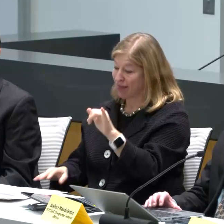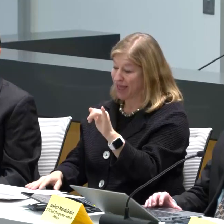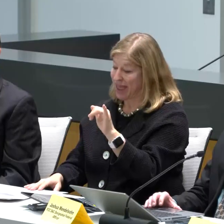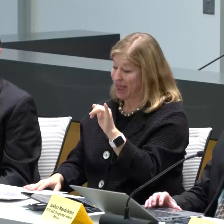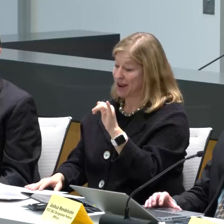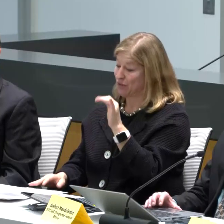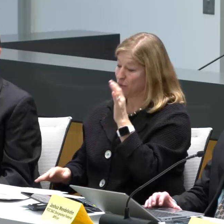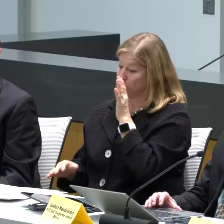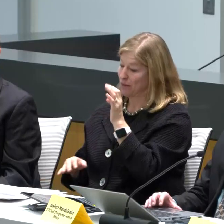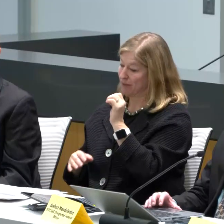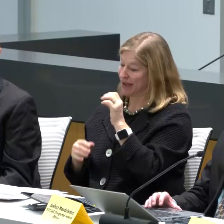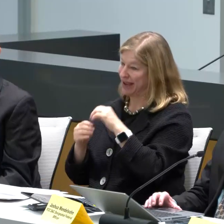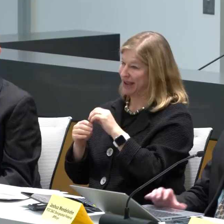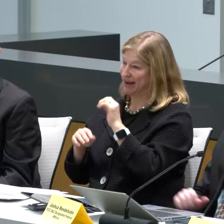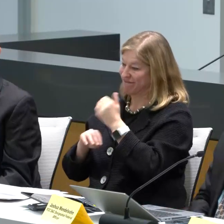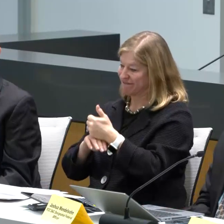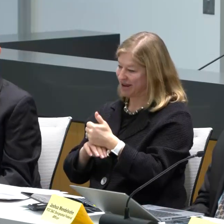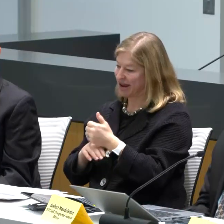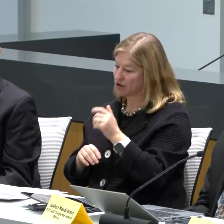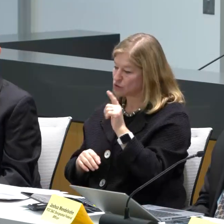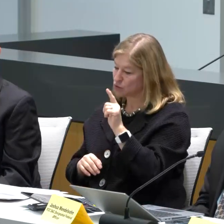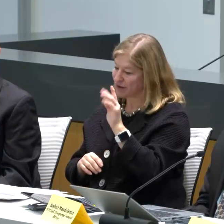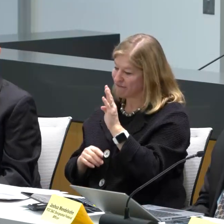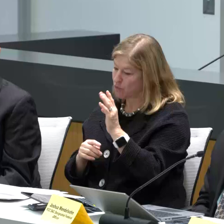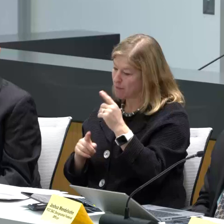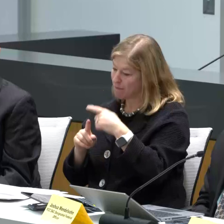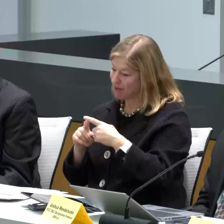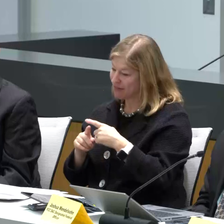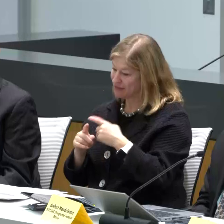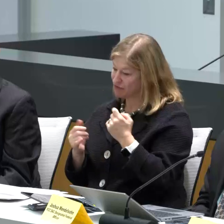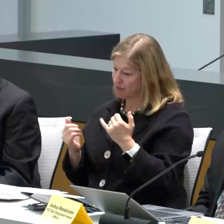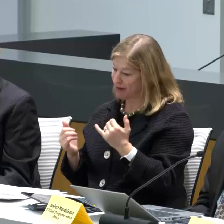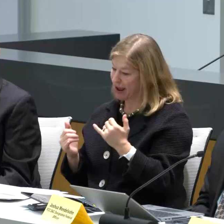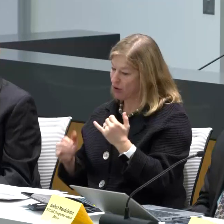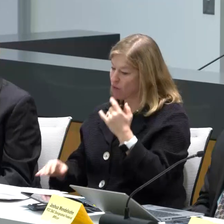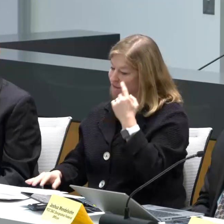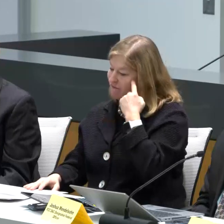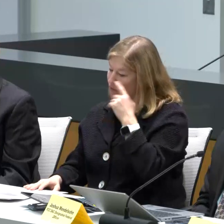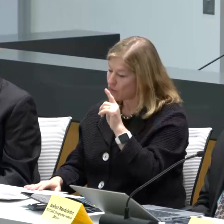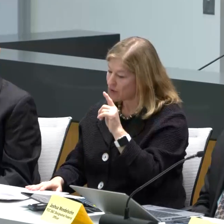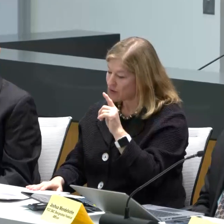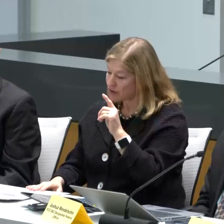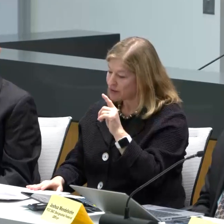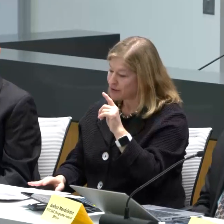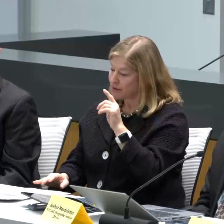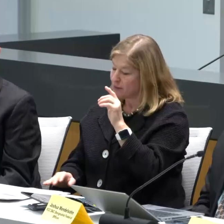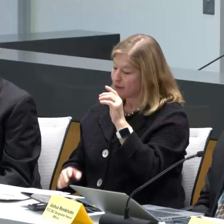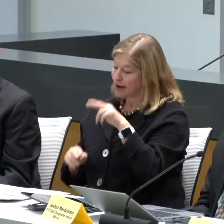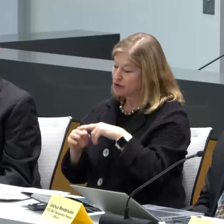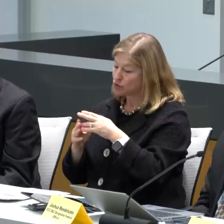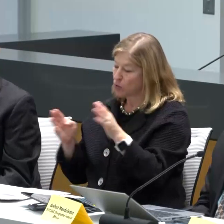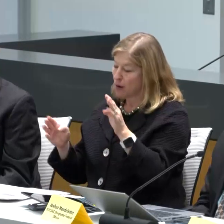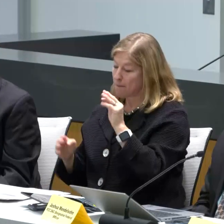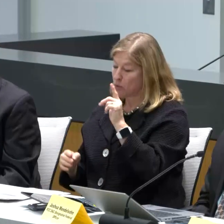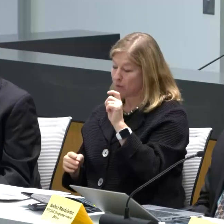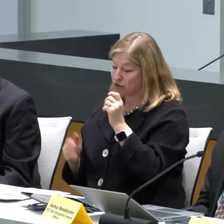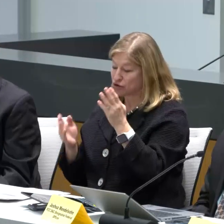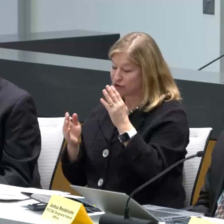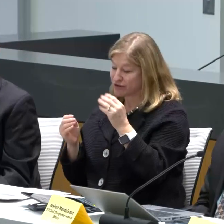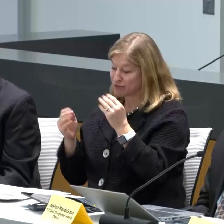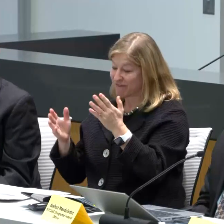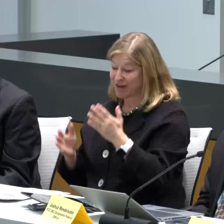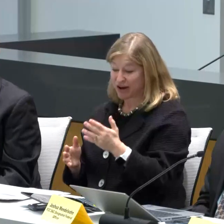to transfer callers based upon routing via cell tower. This will be implemented 24 months from now